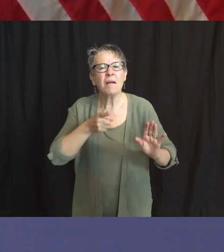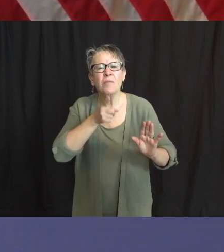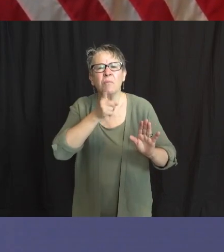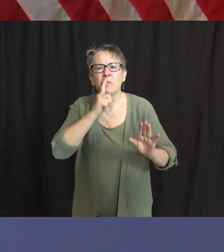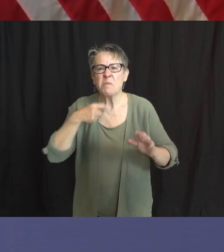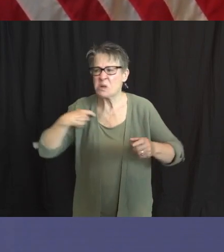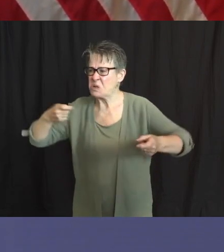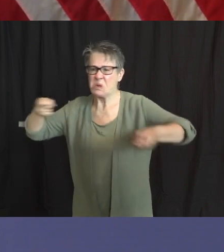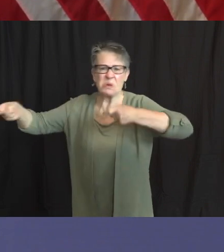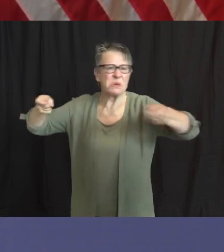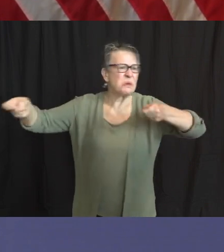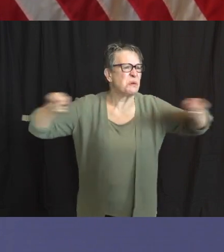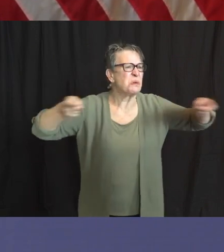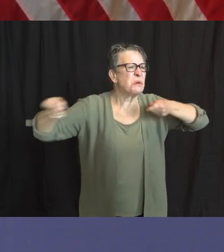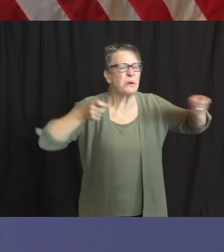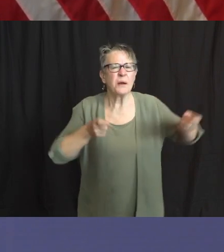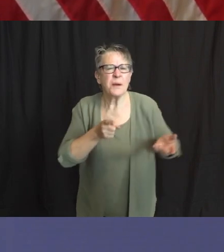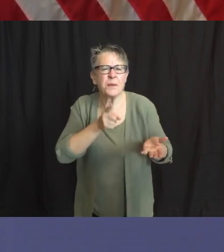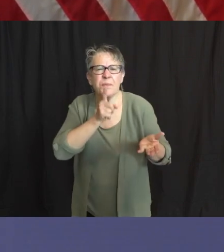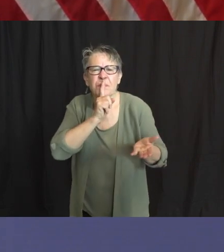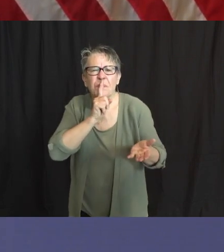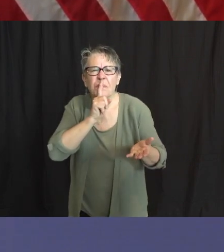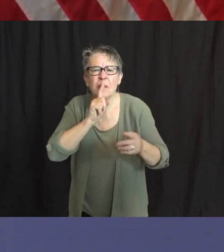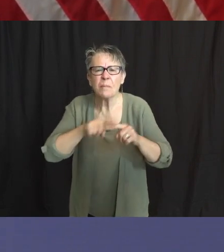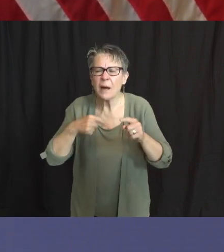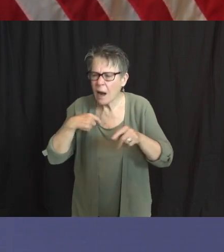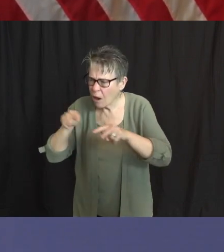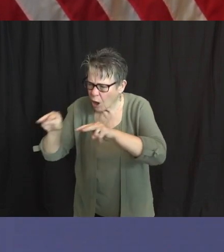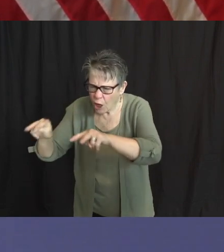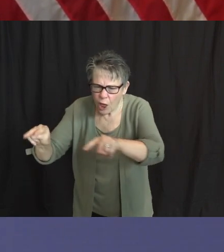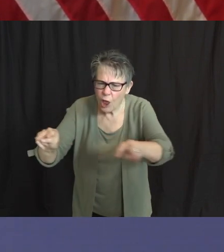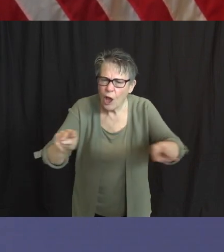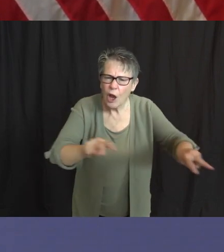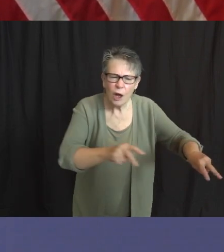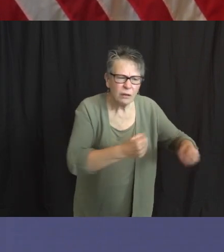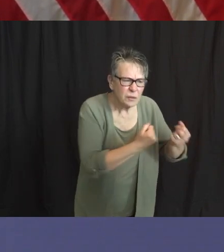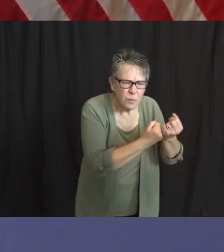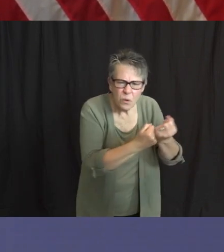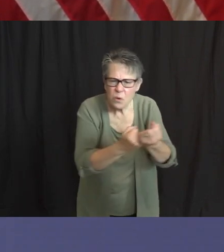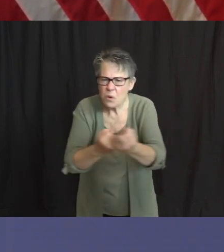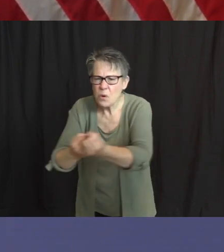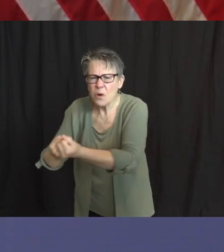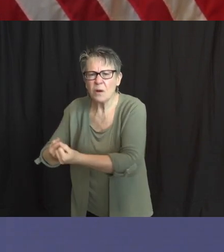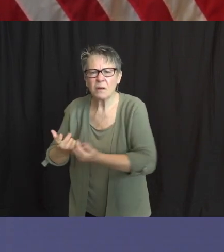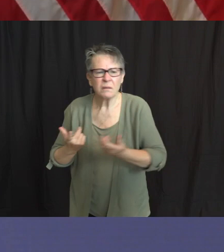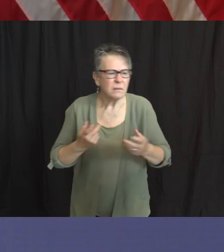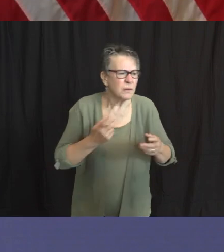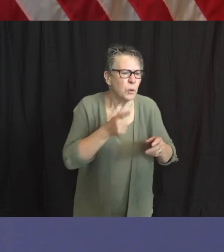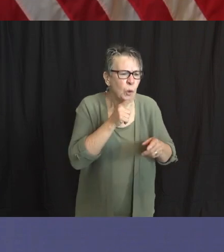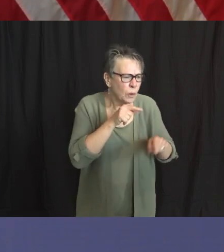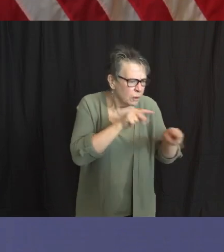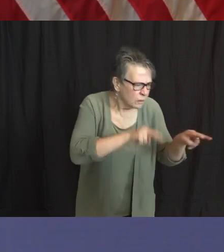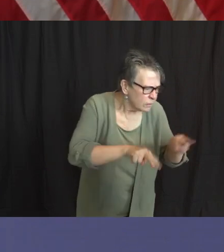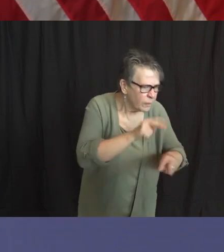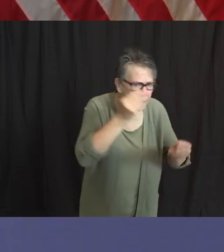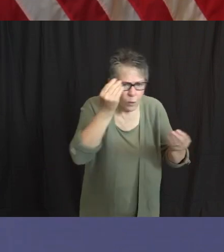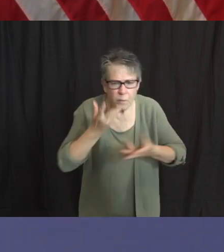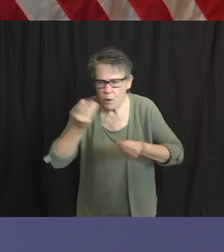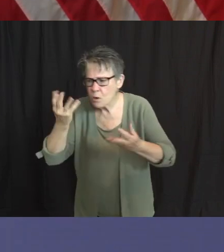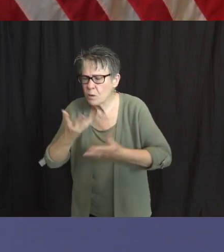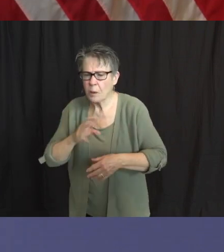that you're referring to with different towns doing different things, because we've showed you earlier in my presentation